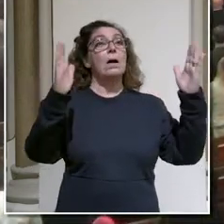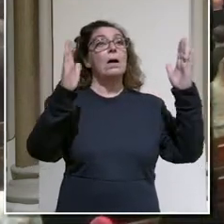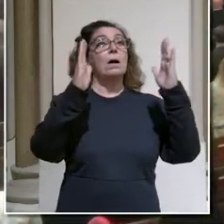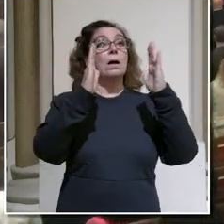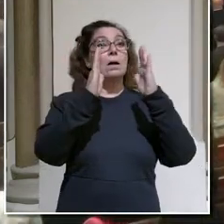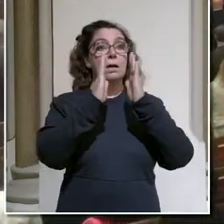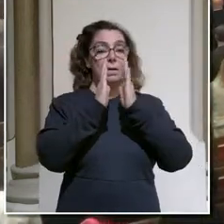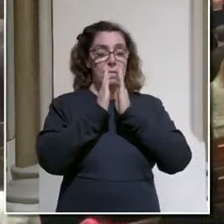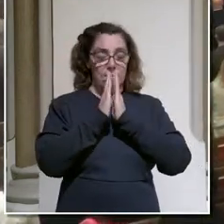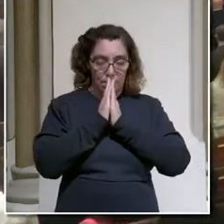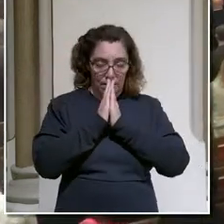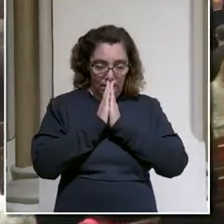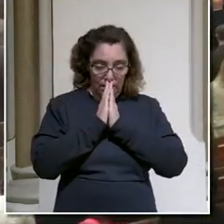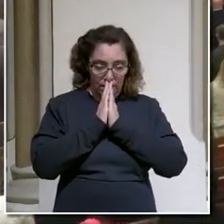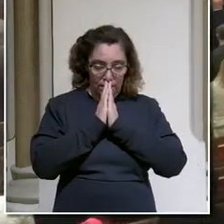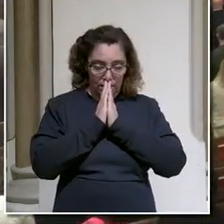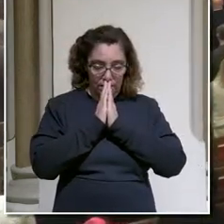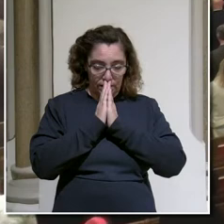Amen.